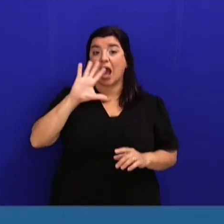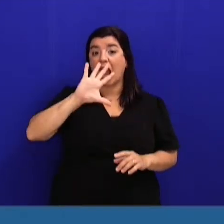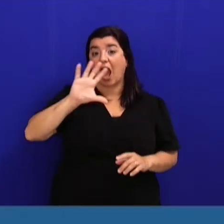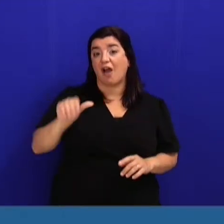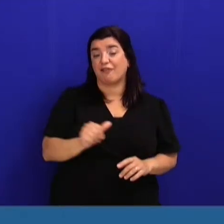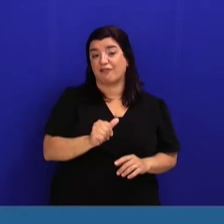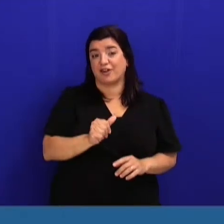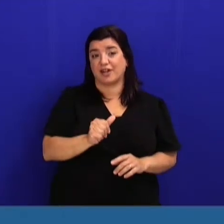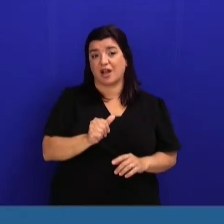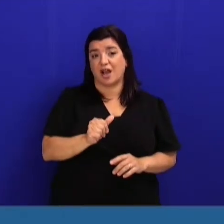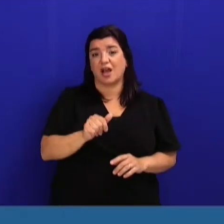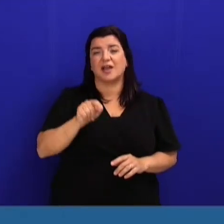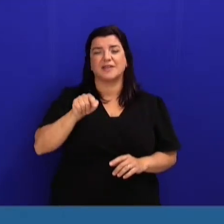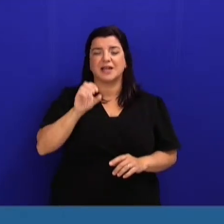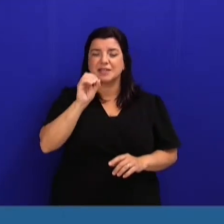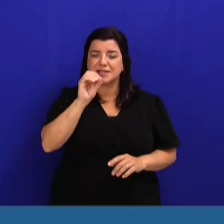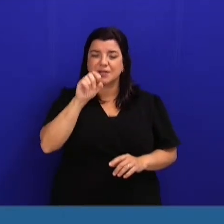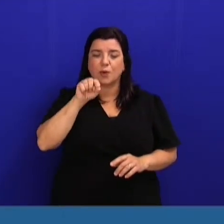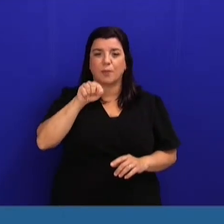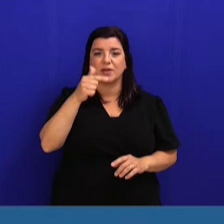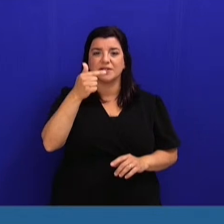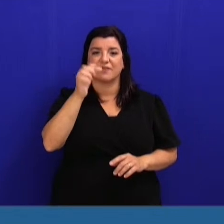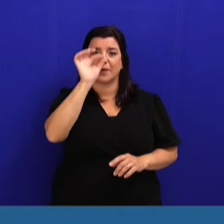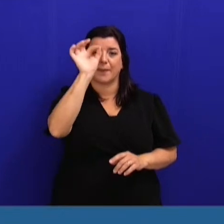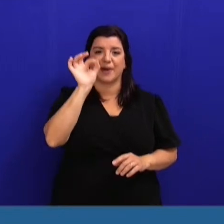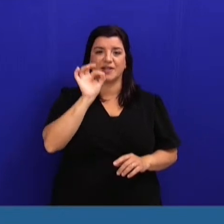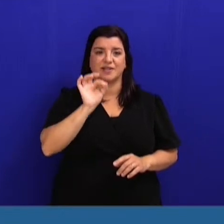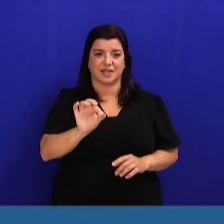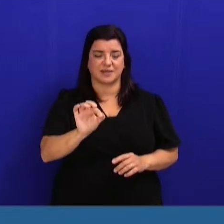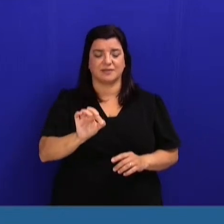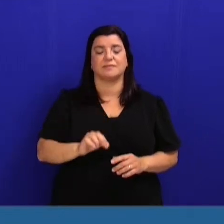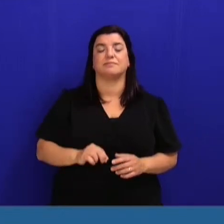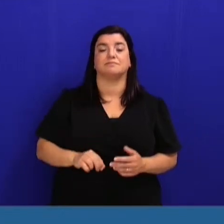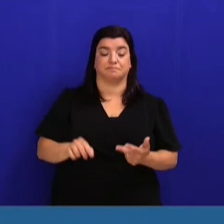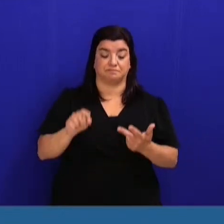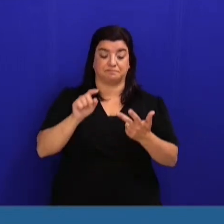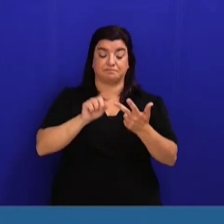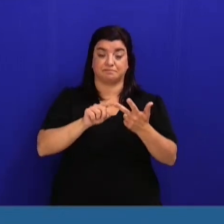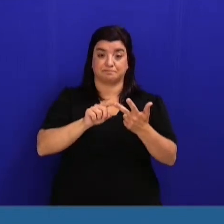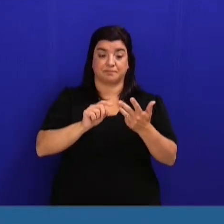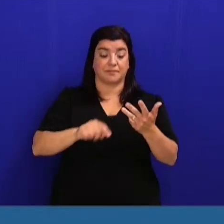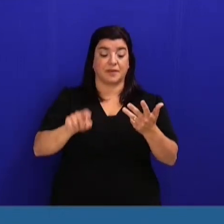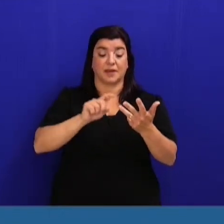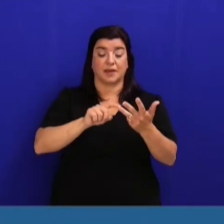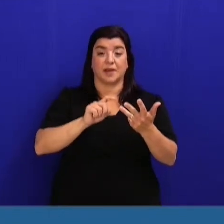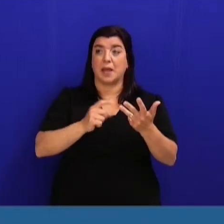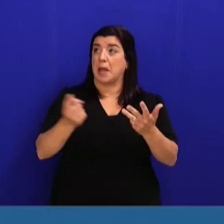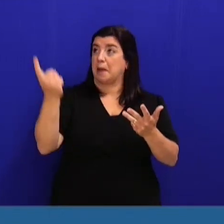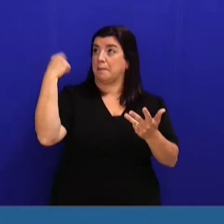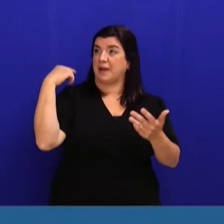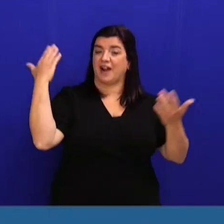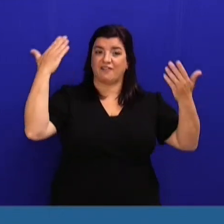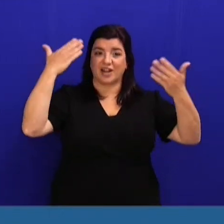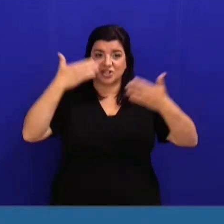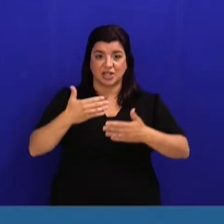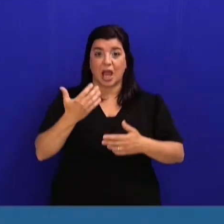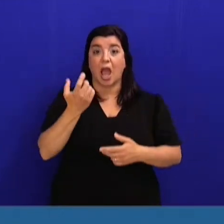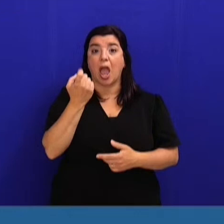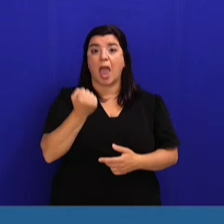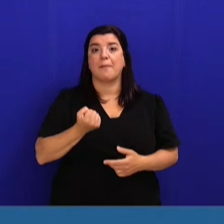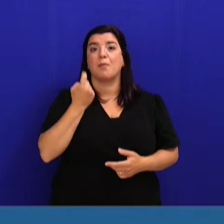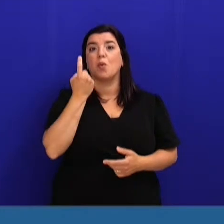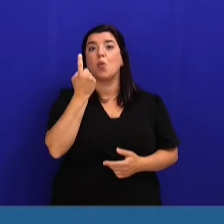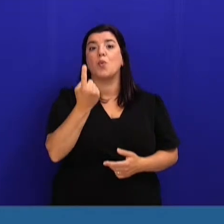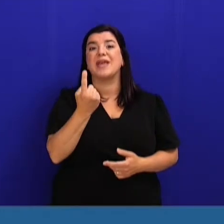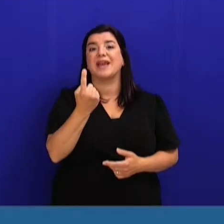il-B1351 li huwa 0.7% u mill-aħħar analiżi li ħarġu l-bieraħ tard bil-lejl ħareġ każ wieħed